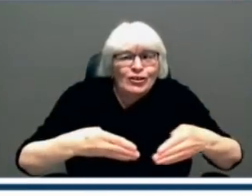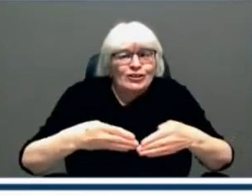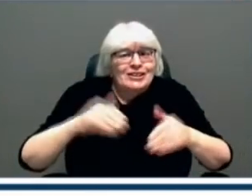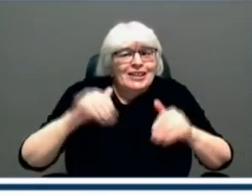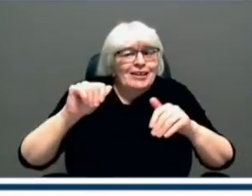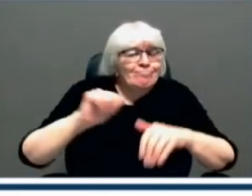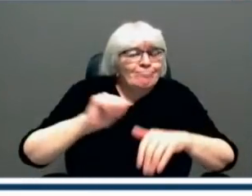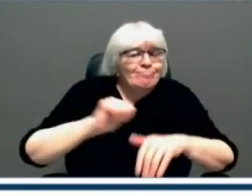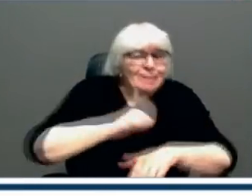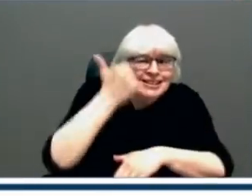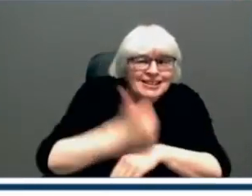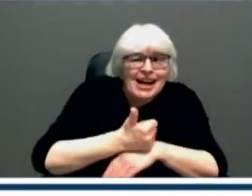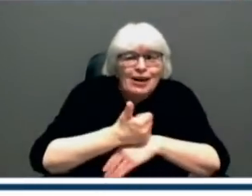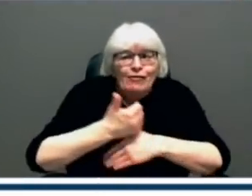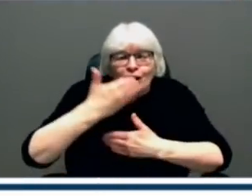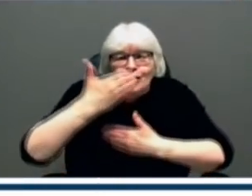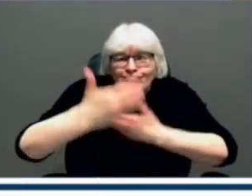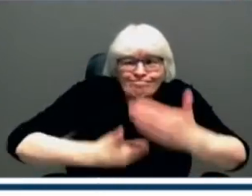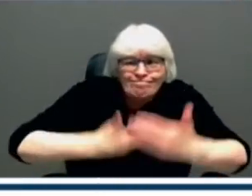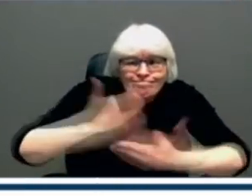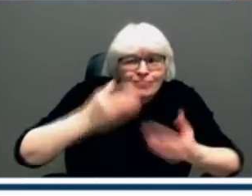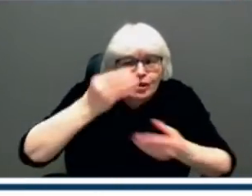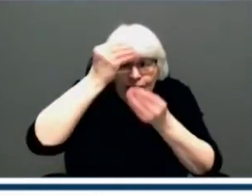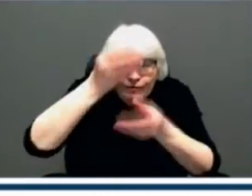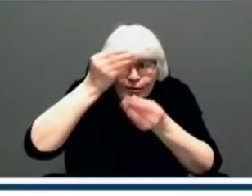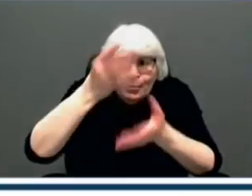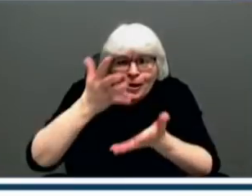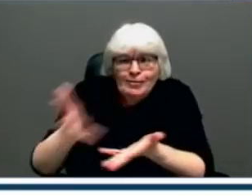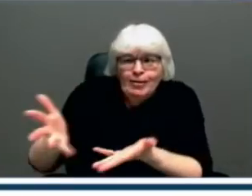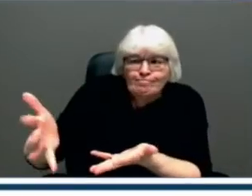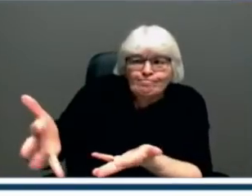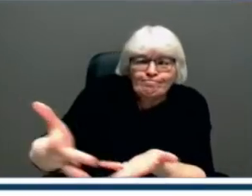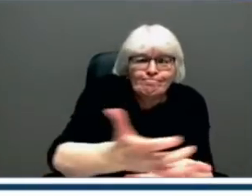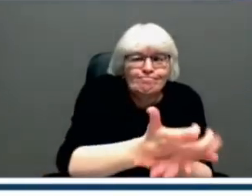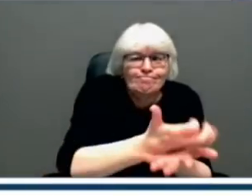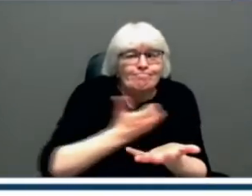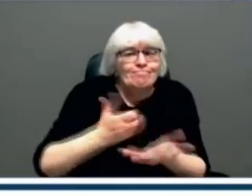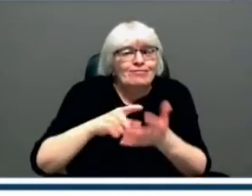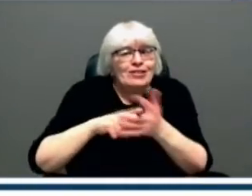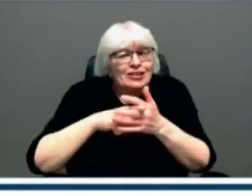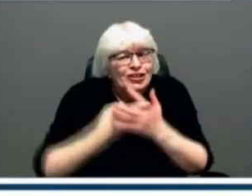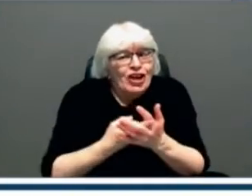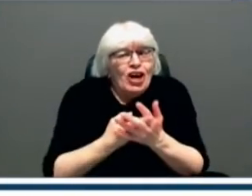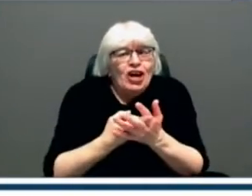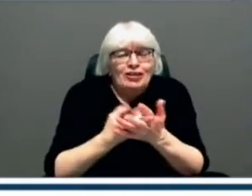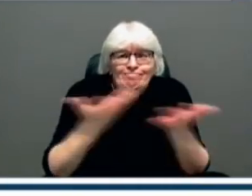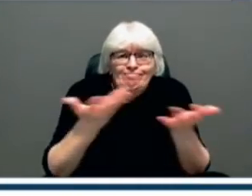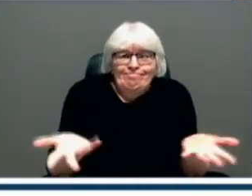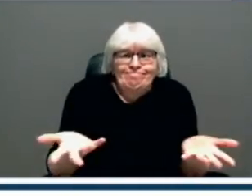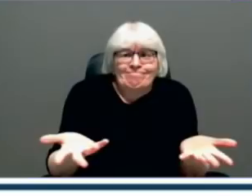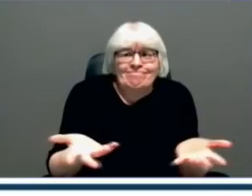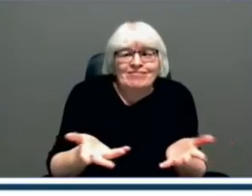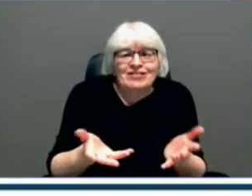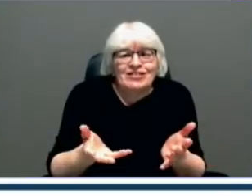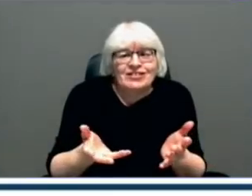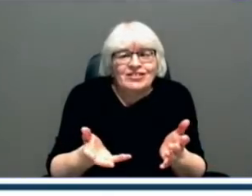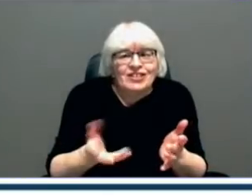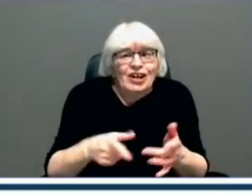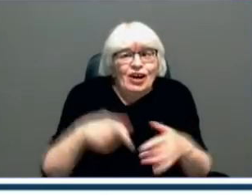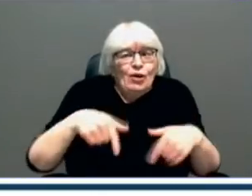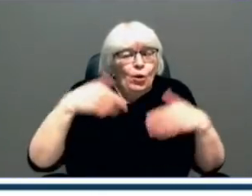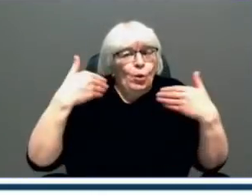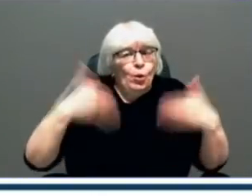to collect data, basically almost starting from scratch. We had to quickly understand the virus and its impacts in Nova